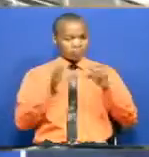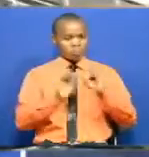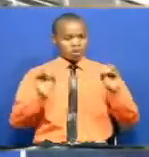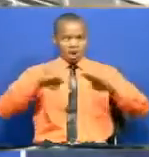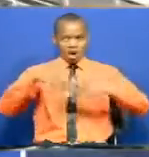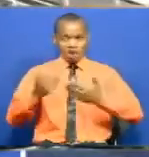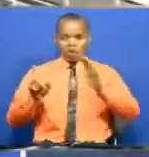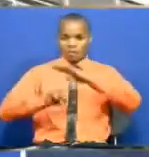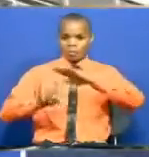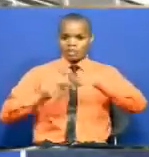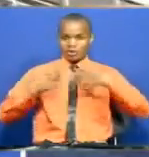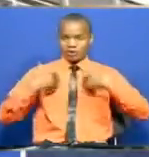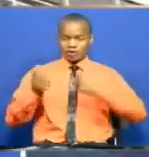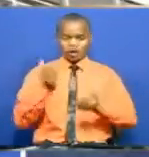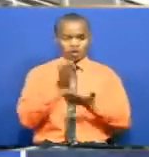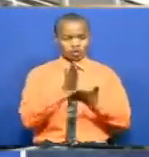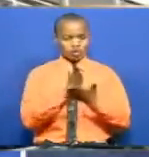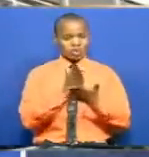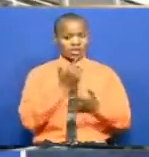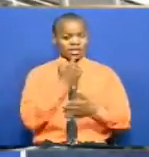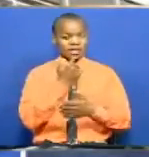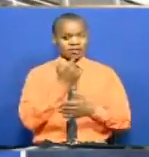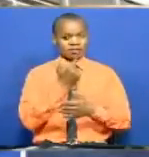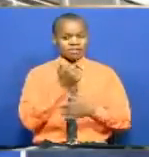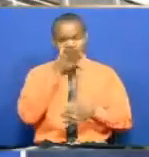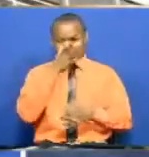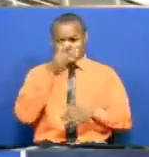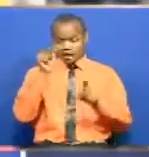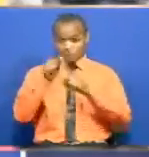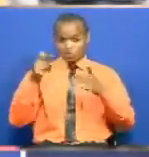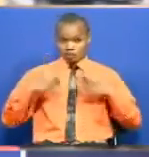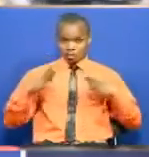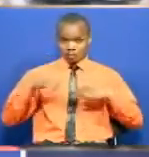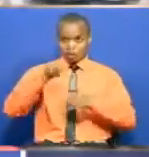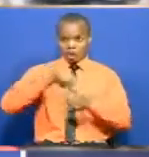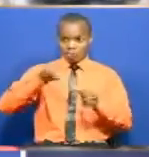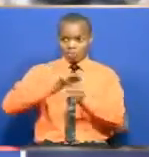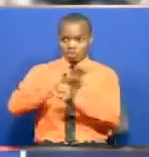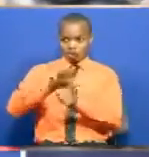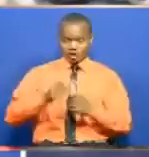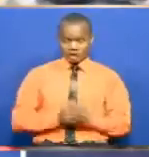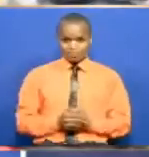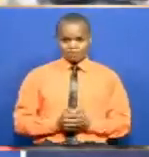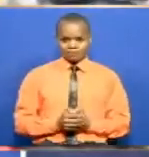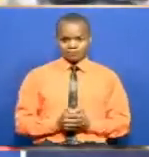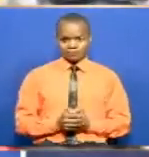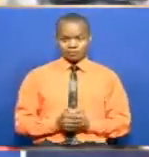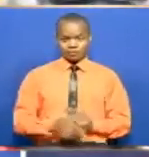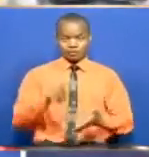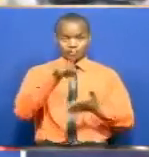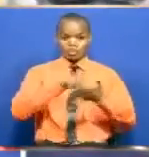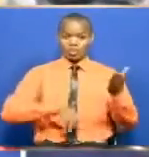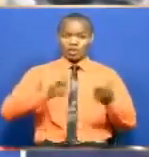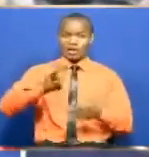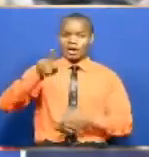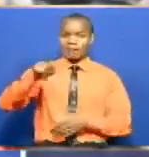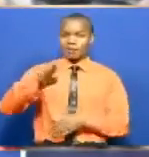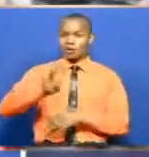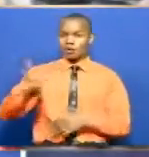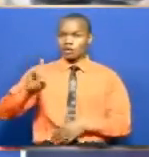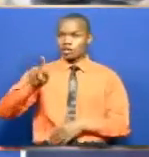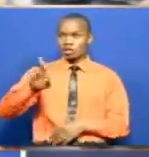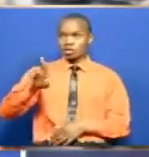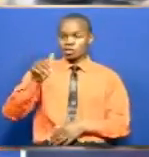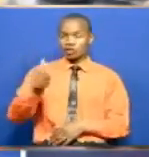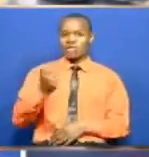allegedly duping Kenyans on the statistics from COVID-19. Kile kitendo ambacho mbunge wa hapa Kuria West alifanya siku